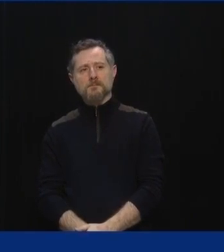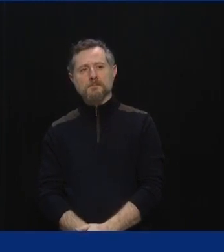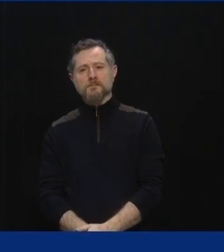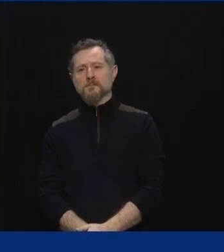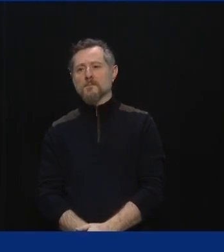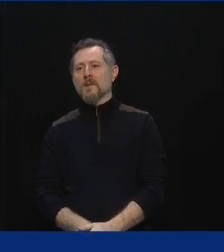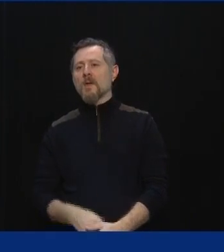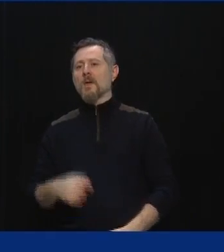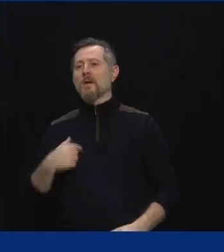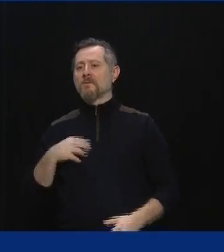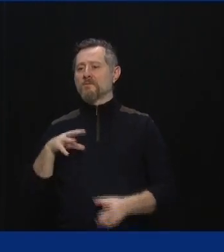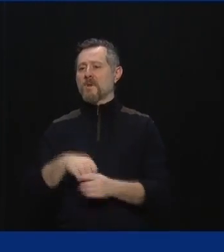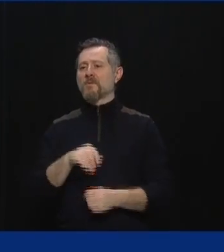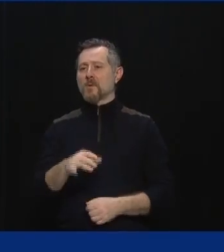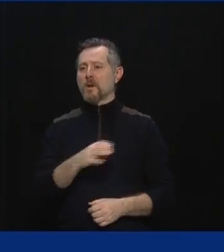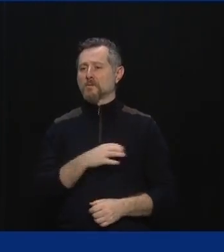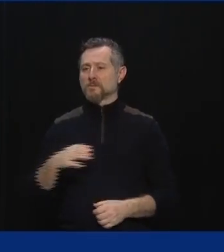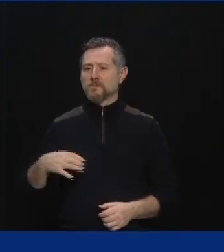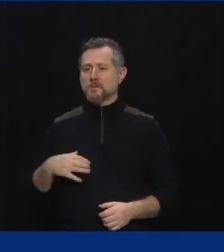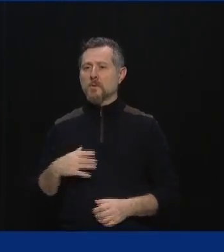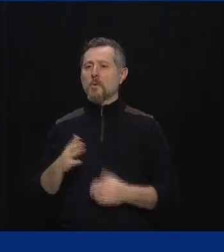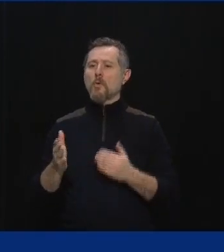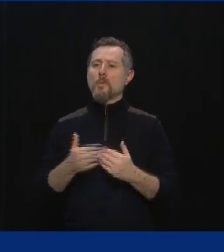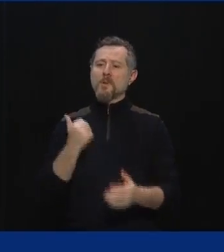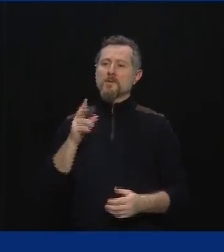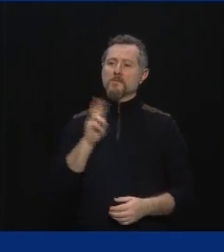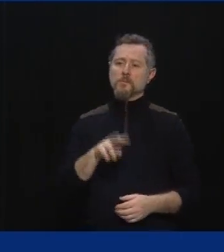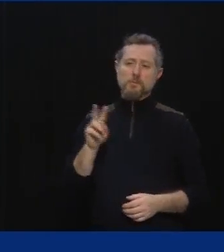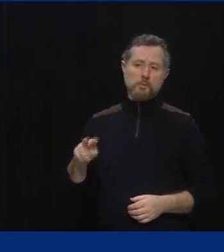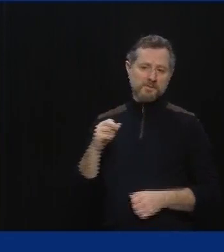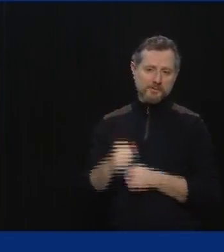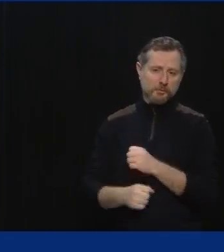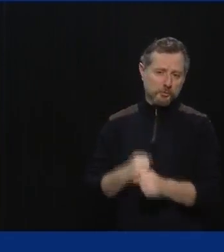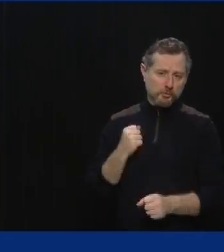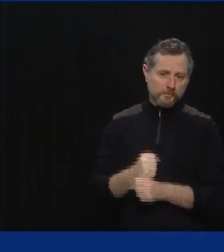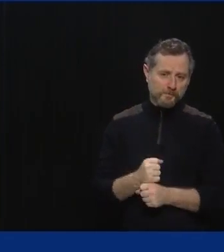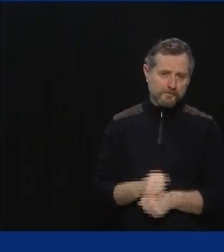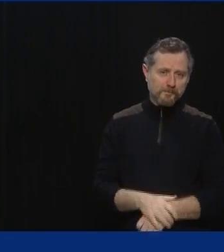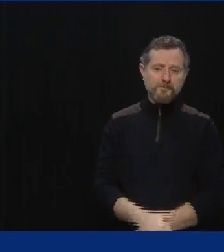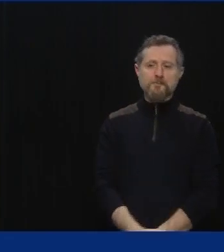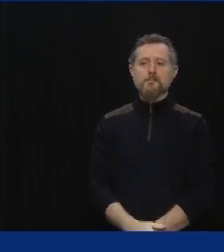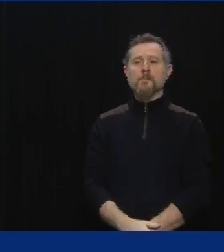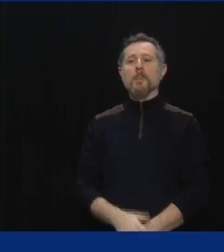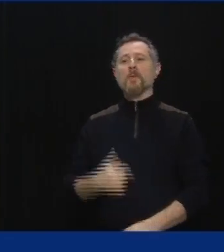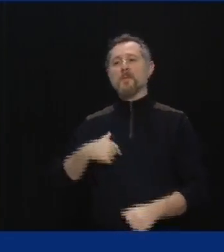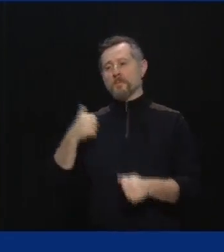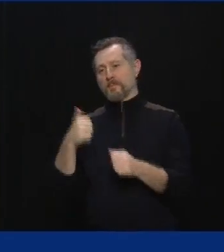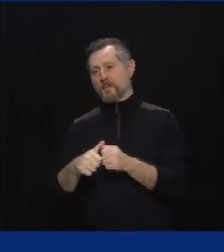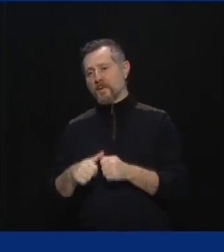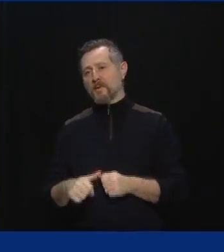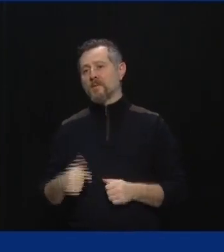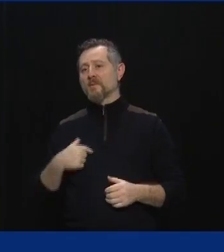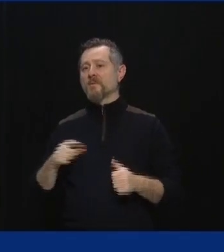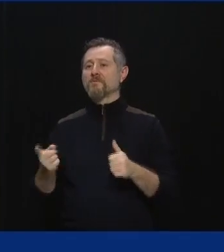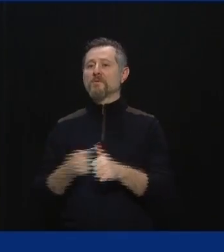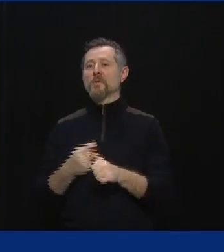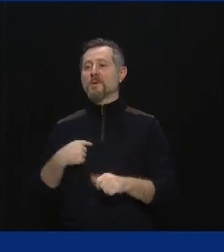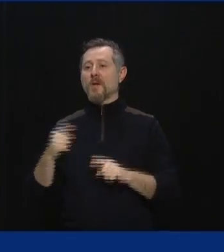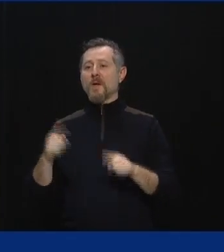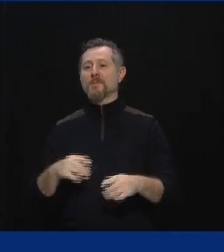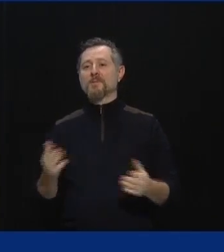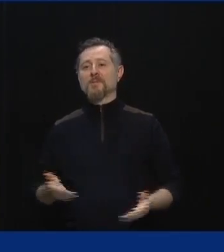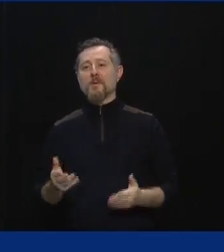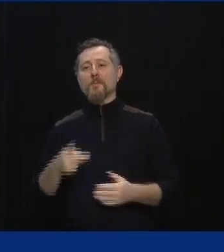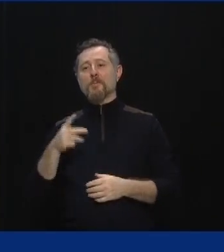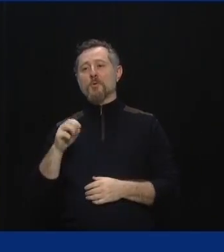I've been in Congress, and I'm close, 22 years. I remember when I first came here, the Port Authority